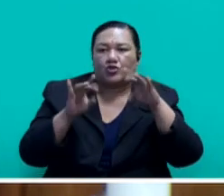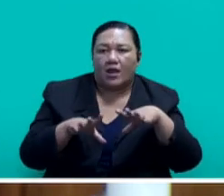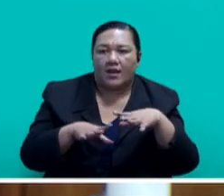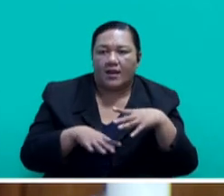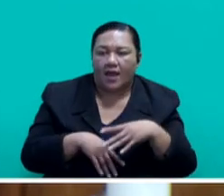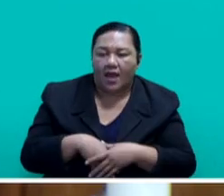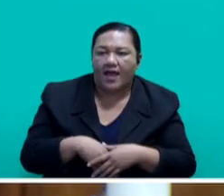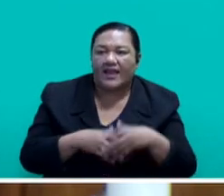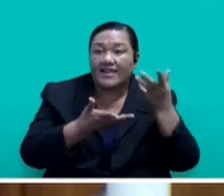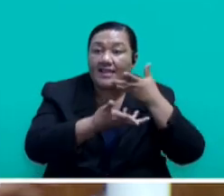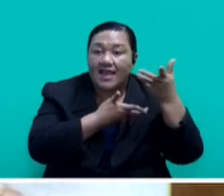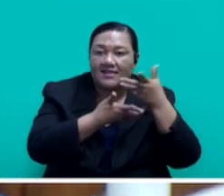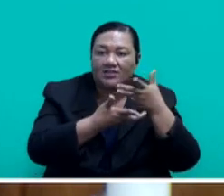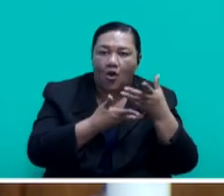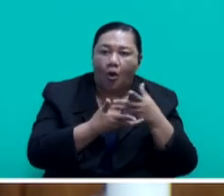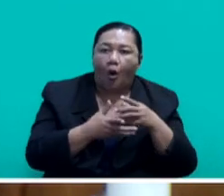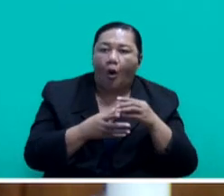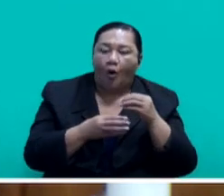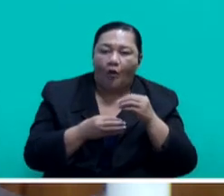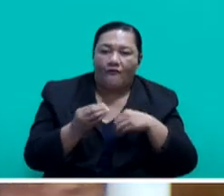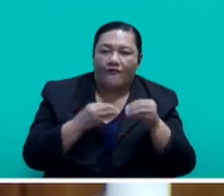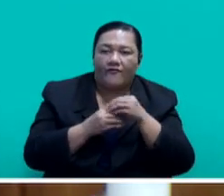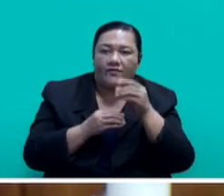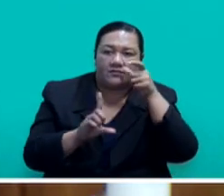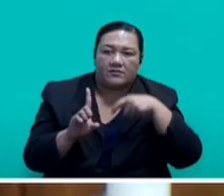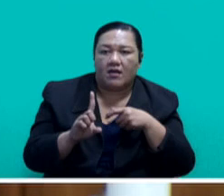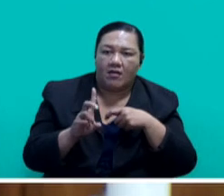Yes, Mr. Speaker, sir, that is action.